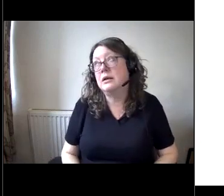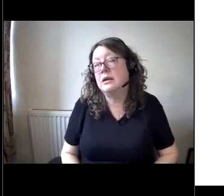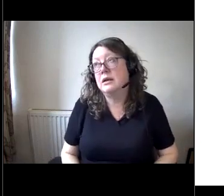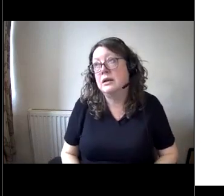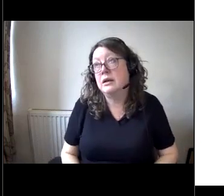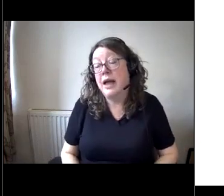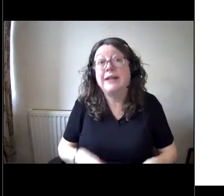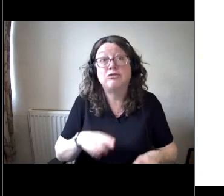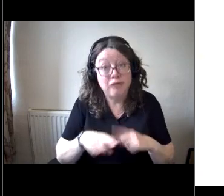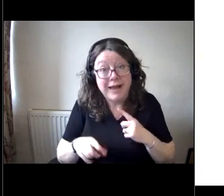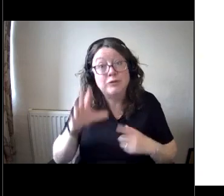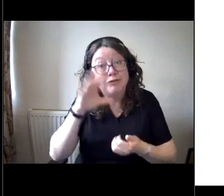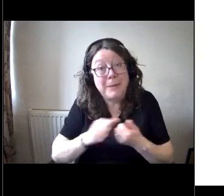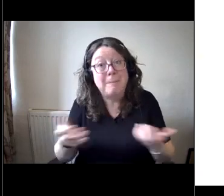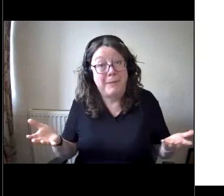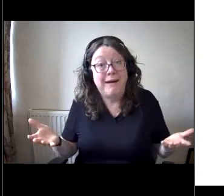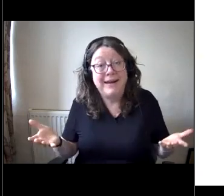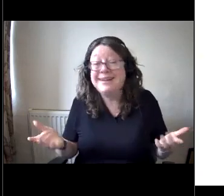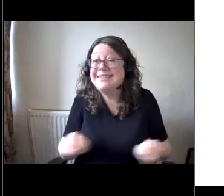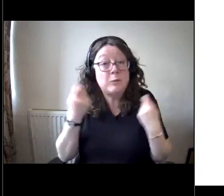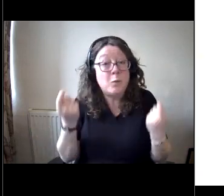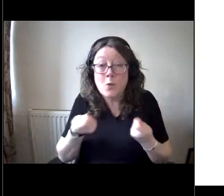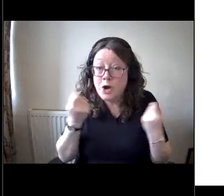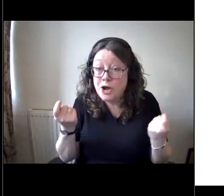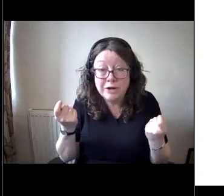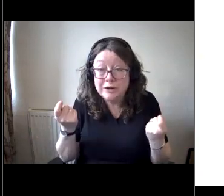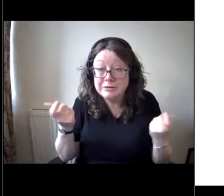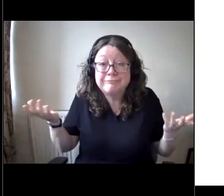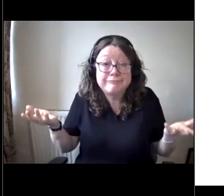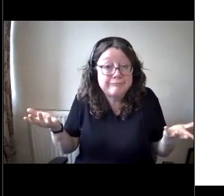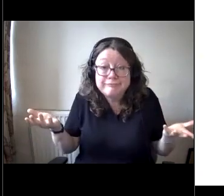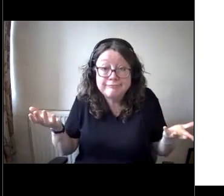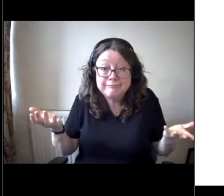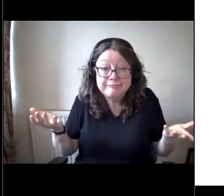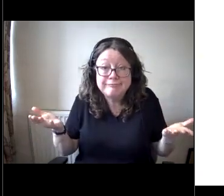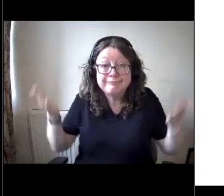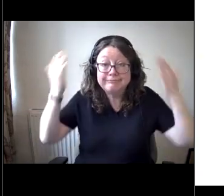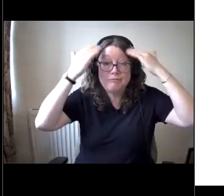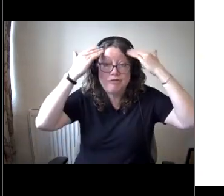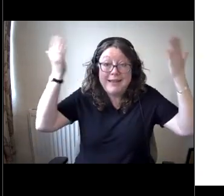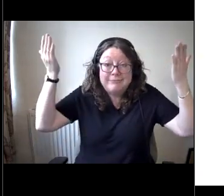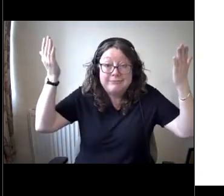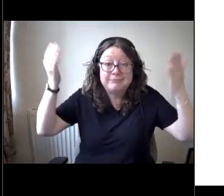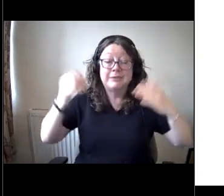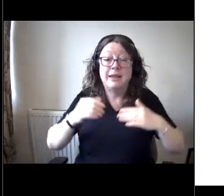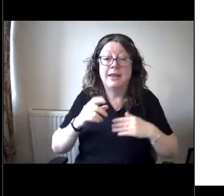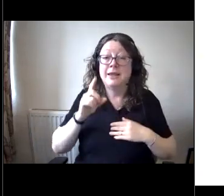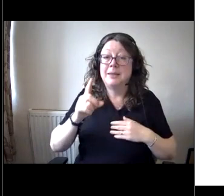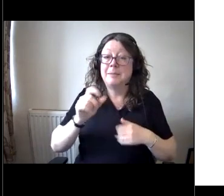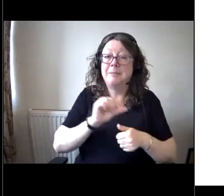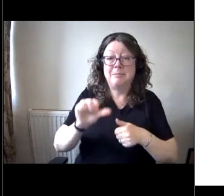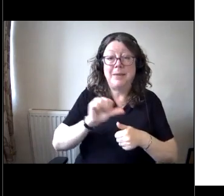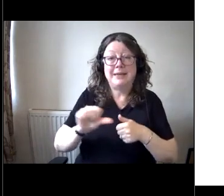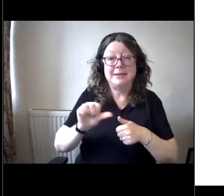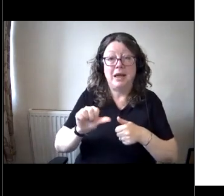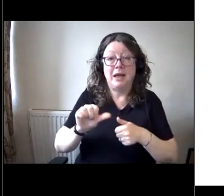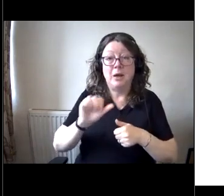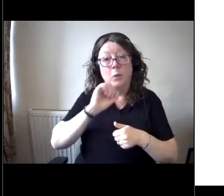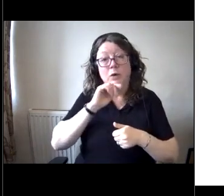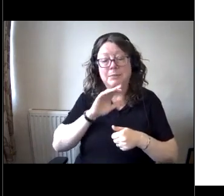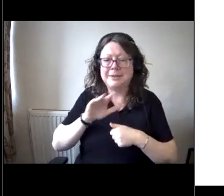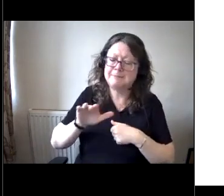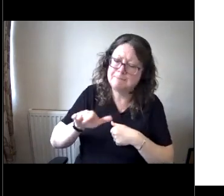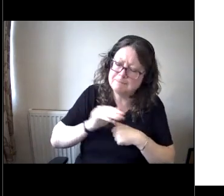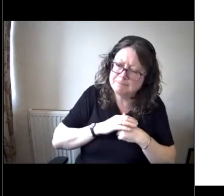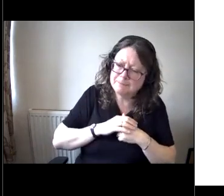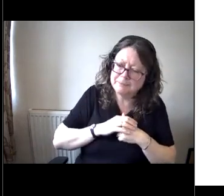work. What's more helpful maybe is if we come to them and we say, well, what can we do next